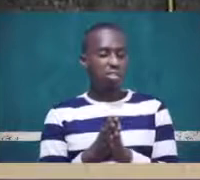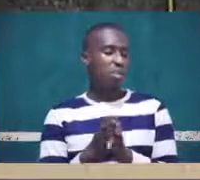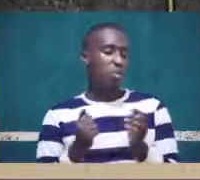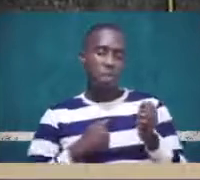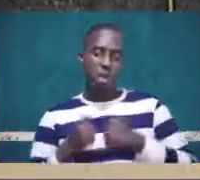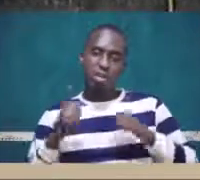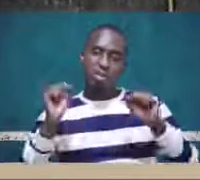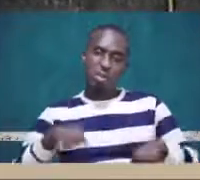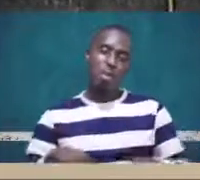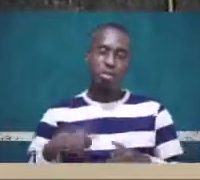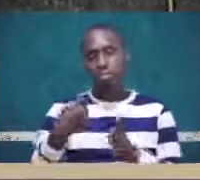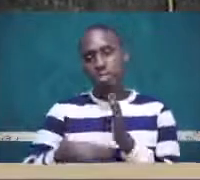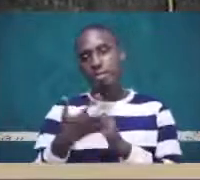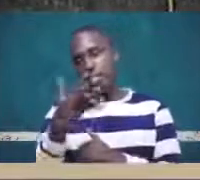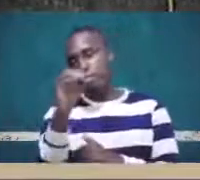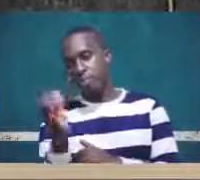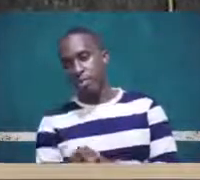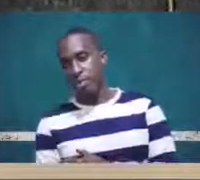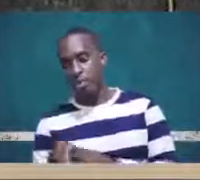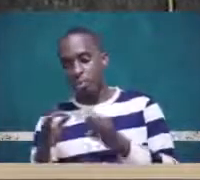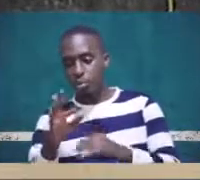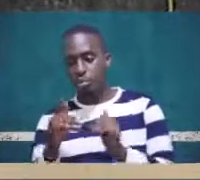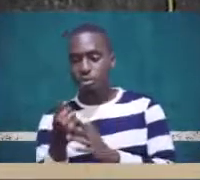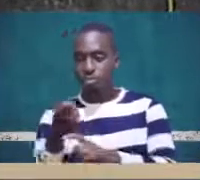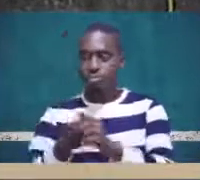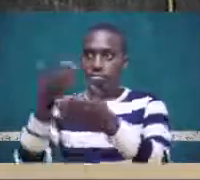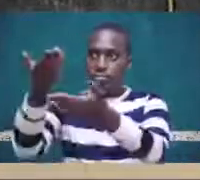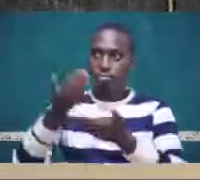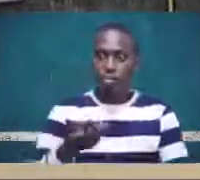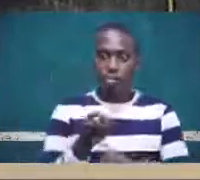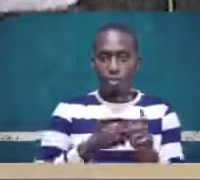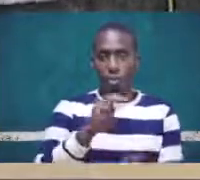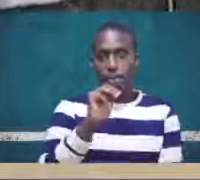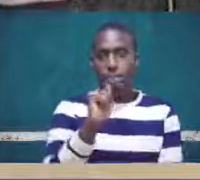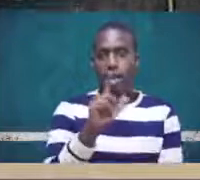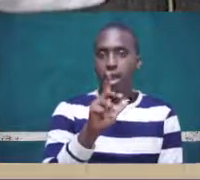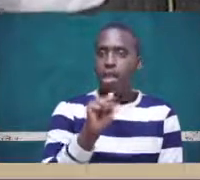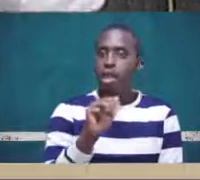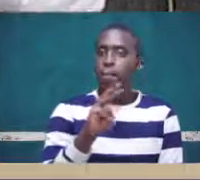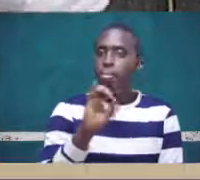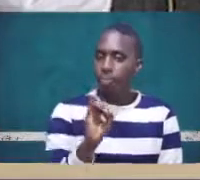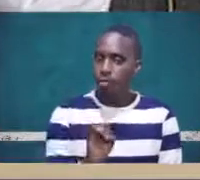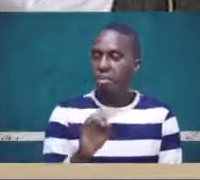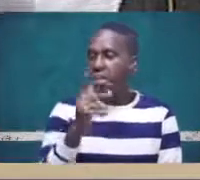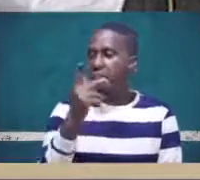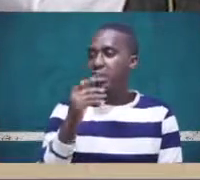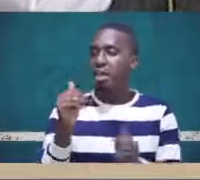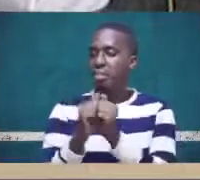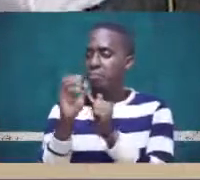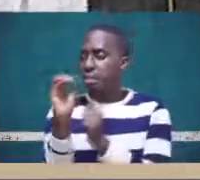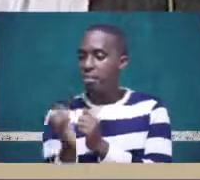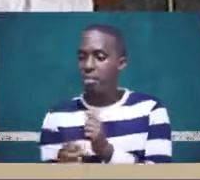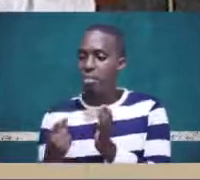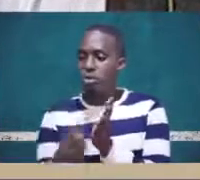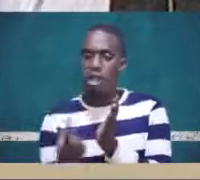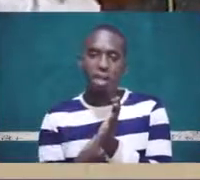charge either 5% on commodities that are imported from Malawi. Kenya may charge them either 10%.